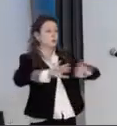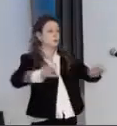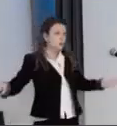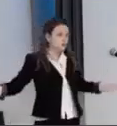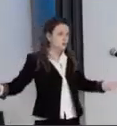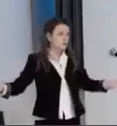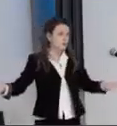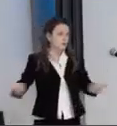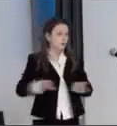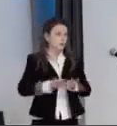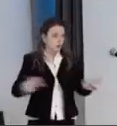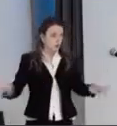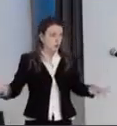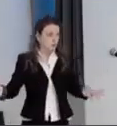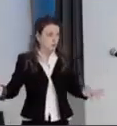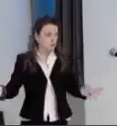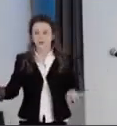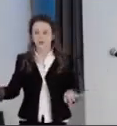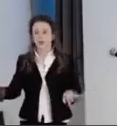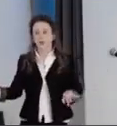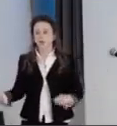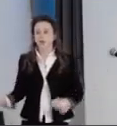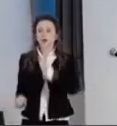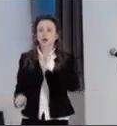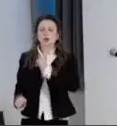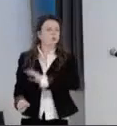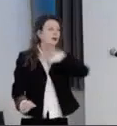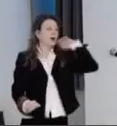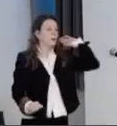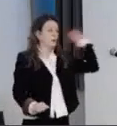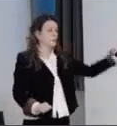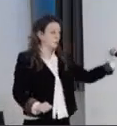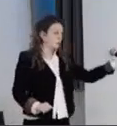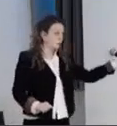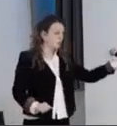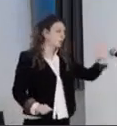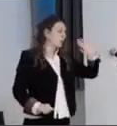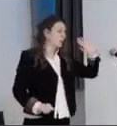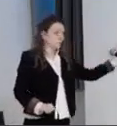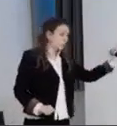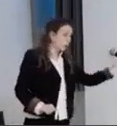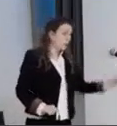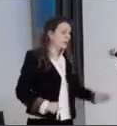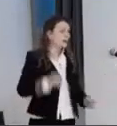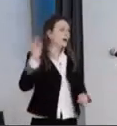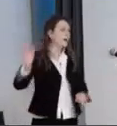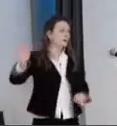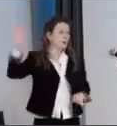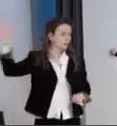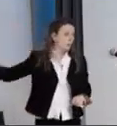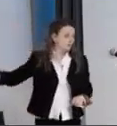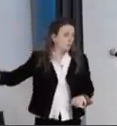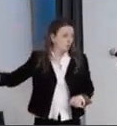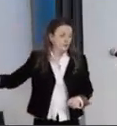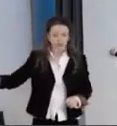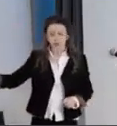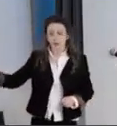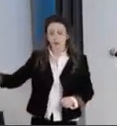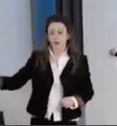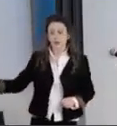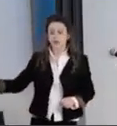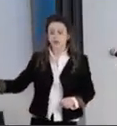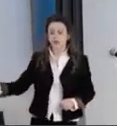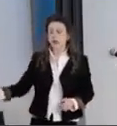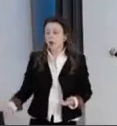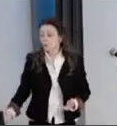not. So he seems to draw this very sharp contraposition according to which, you know, one camp cares about truth and truth only, and the other one only cares